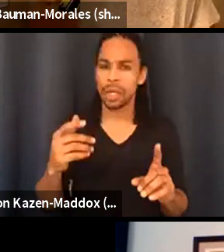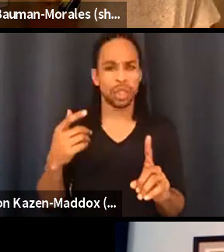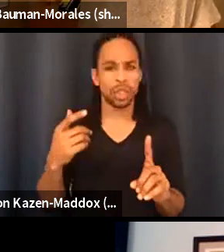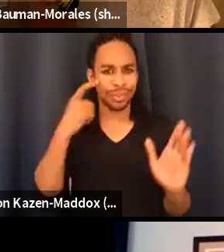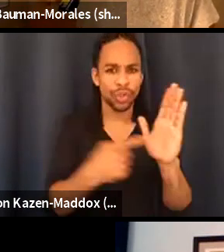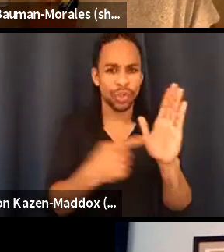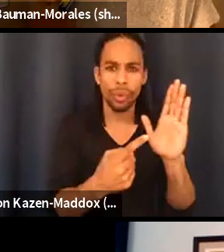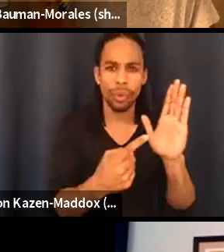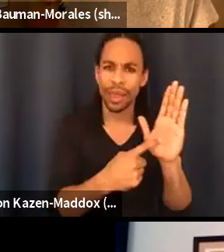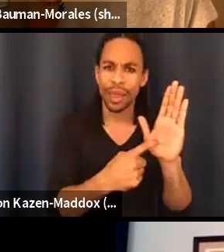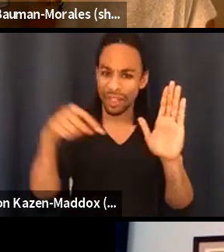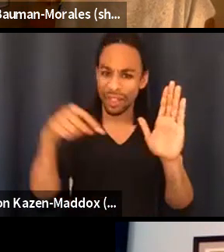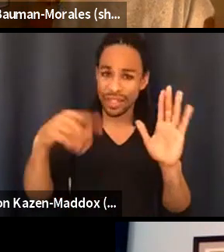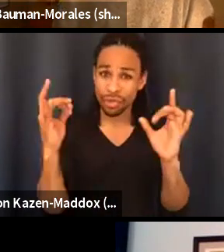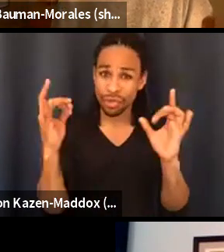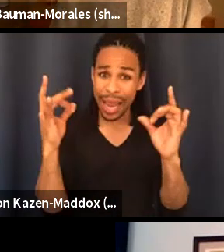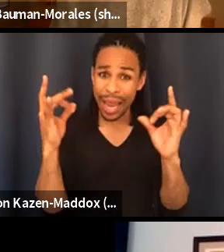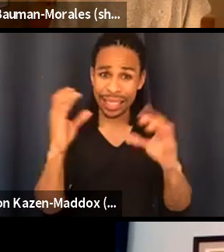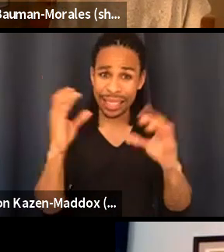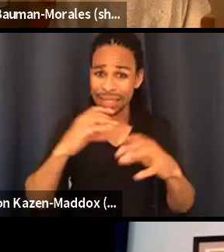the way that we're thinking about